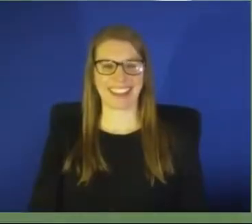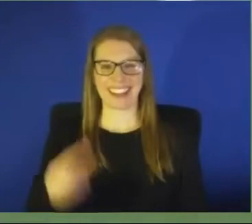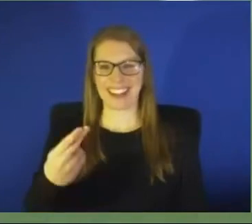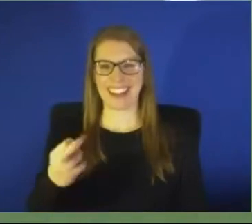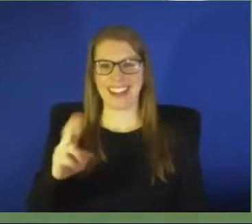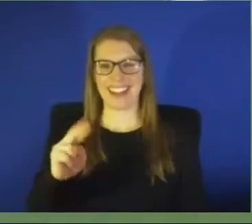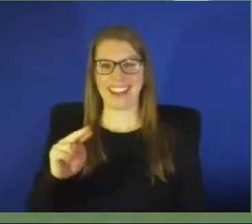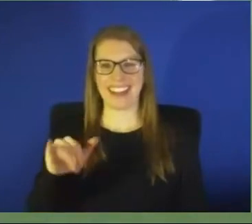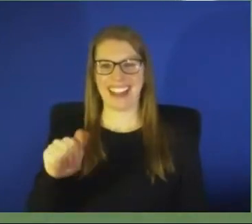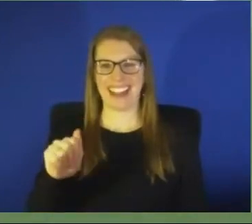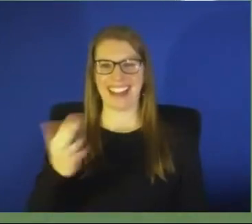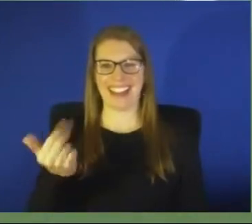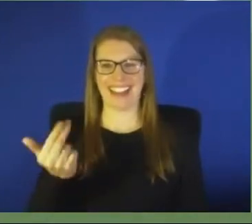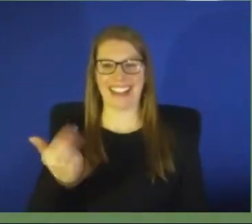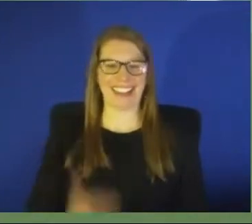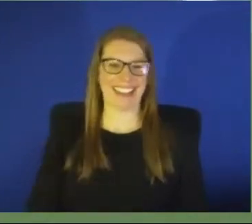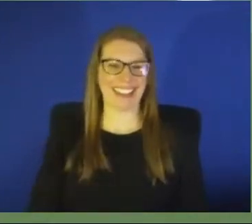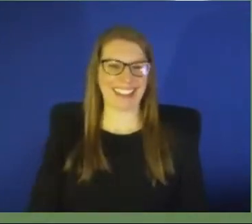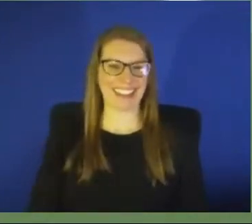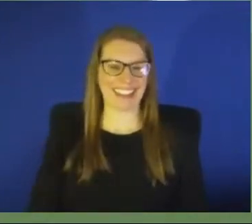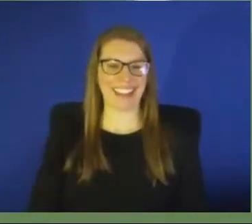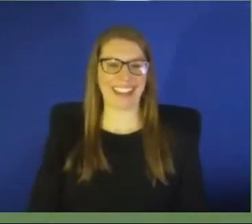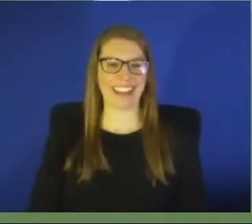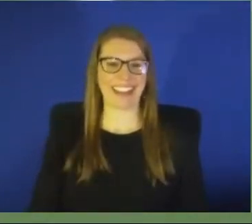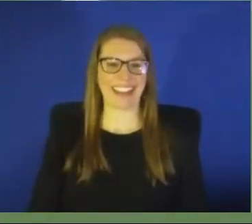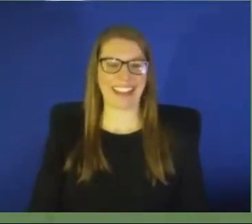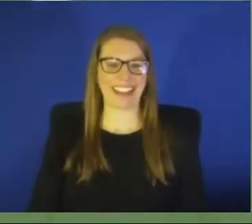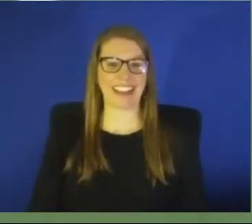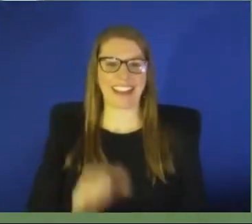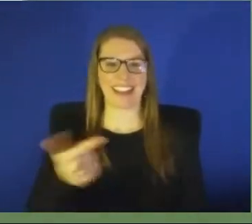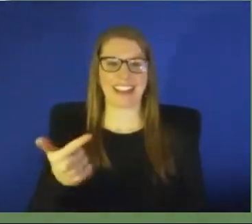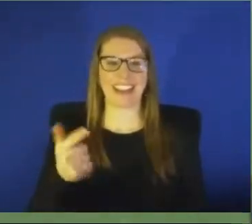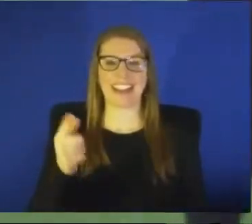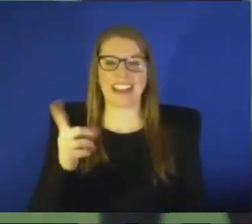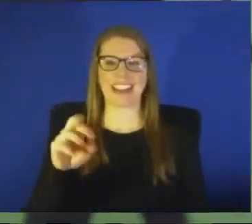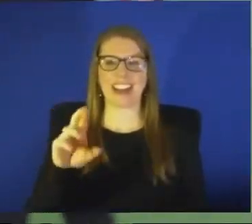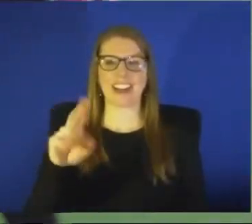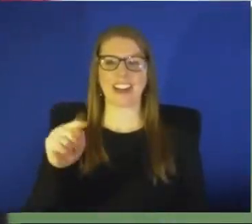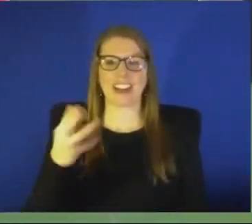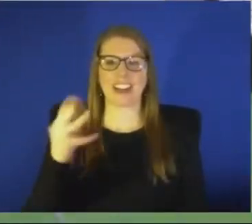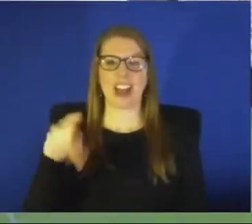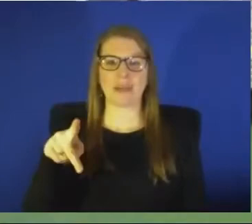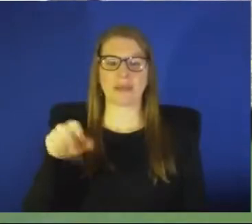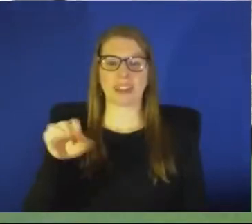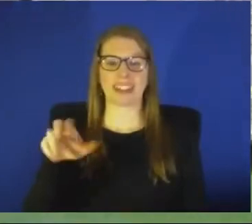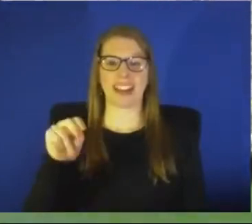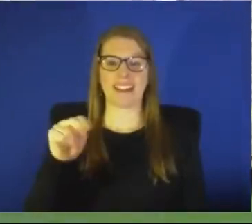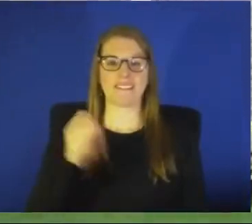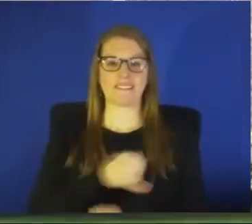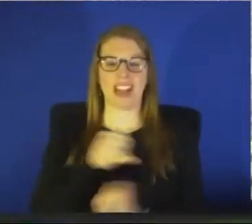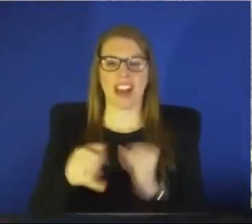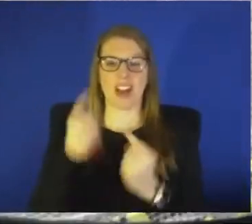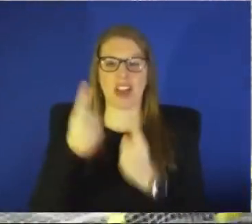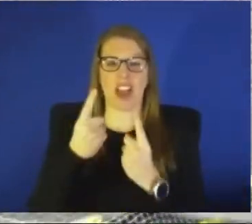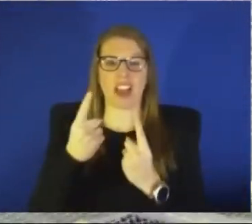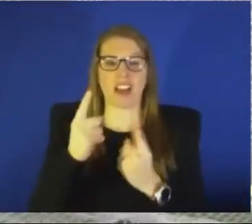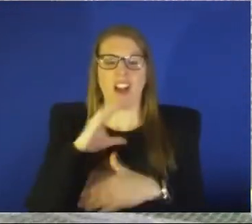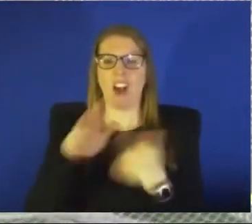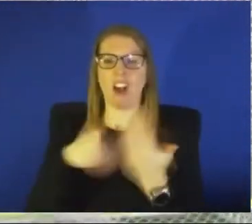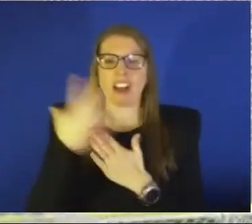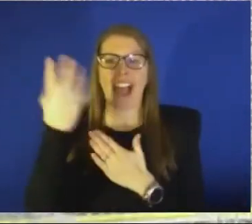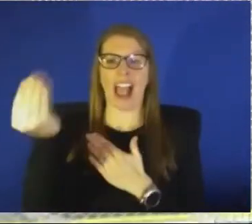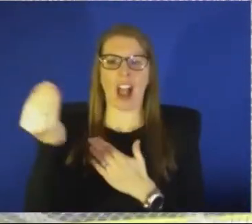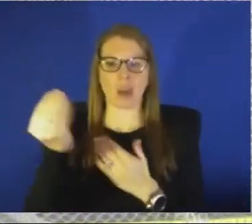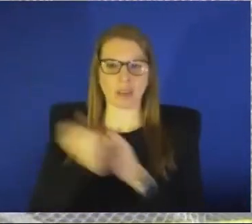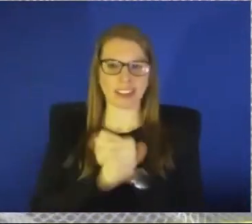So, okay, I'm going to send it over to Dr. Thompson just for a quick final thought about just, everyone getting out and staying safe and staying